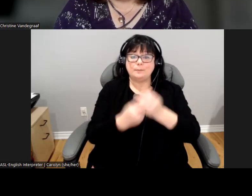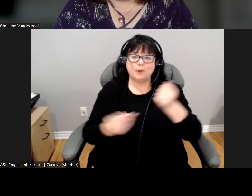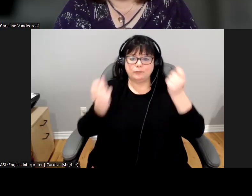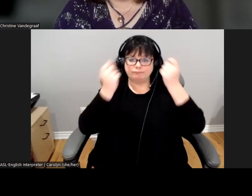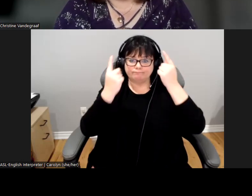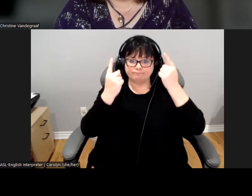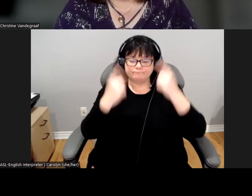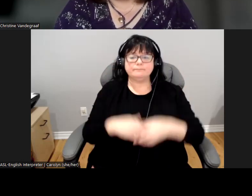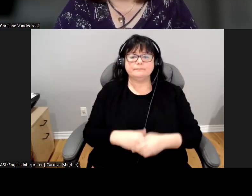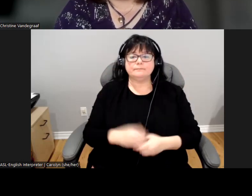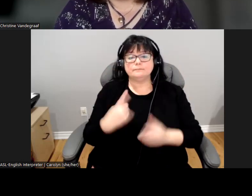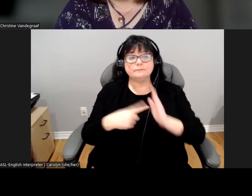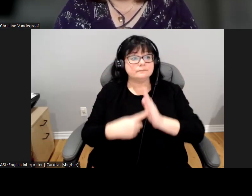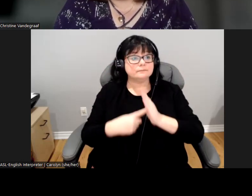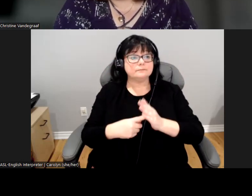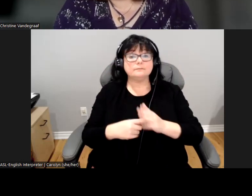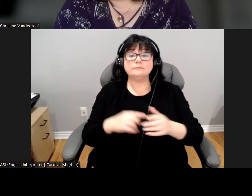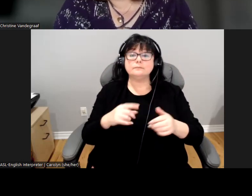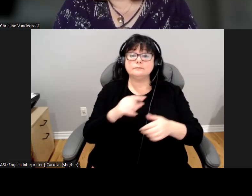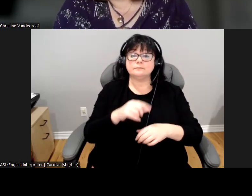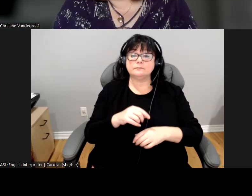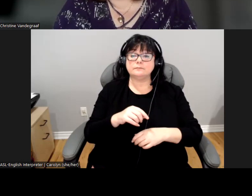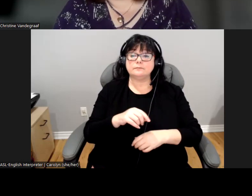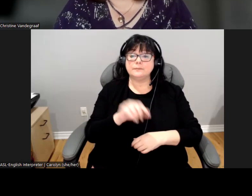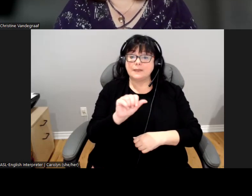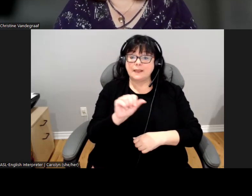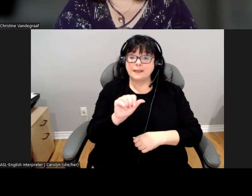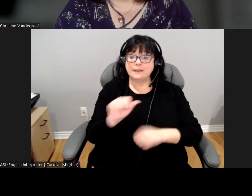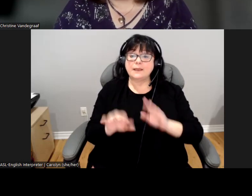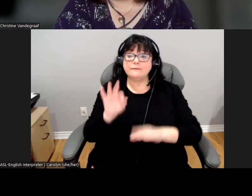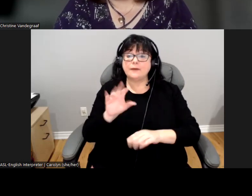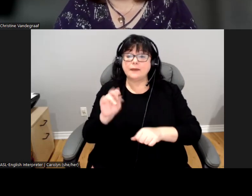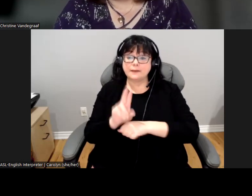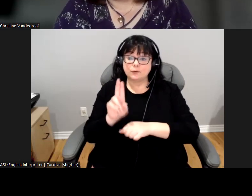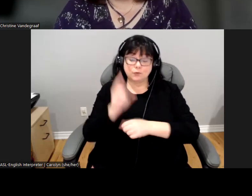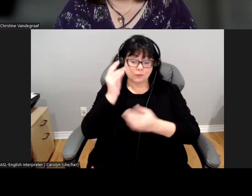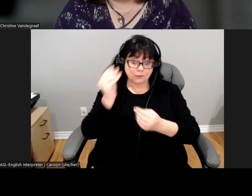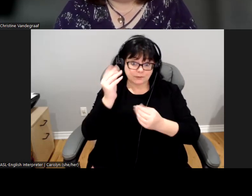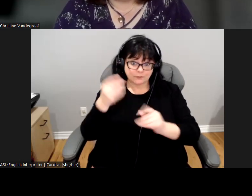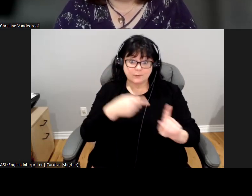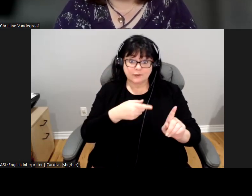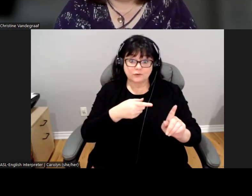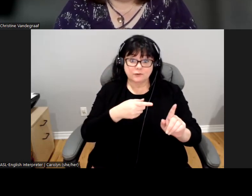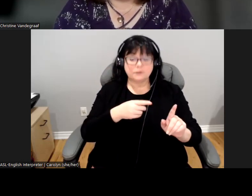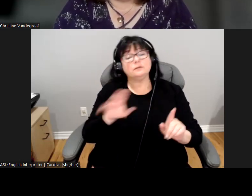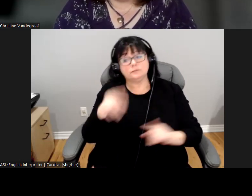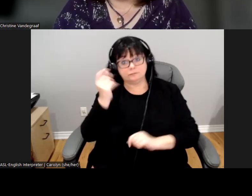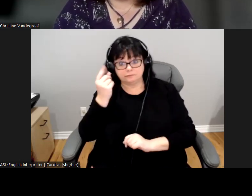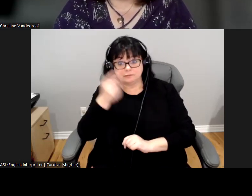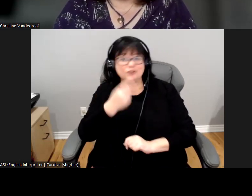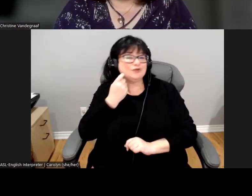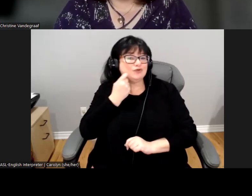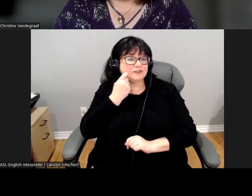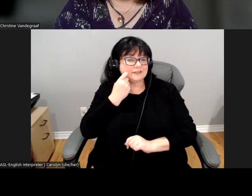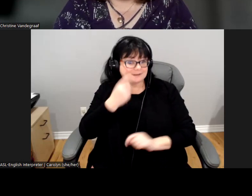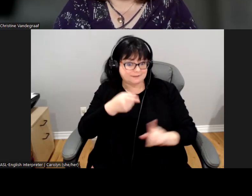at, find and use information, and I pulled this example specifically to a recent experience, which Jane made